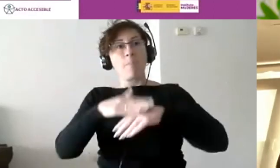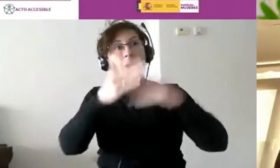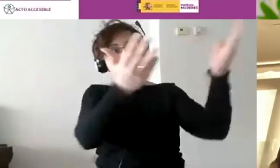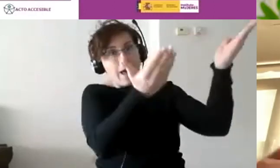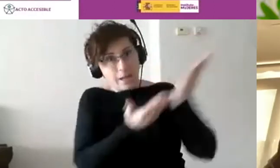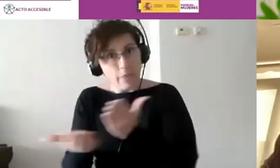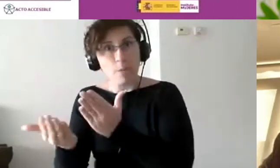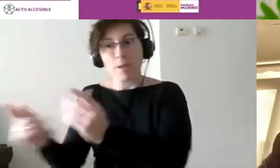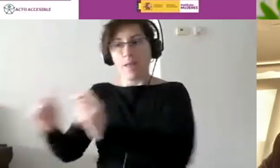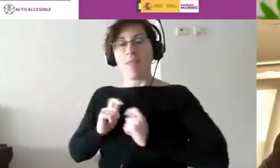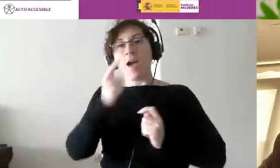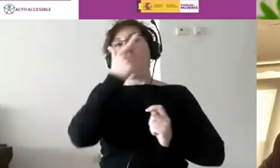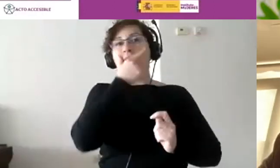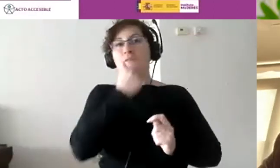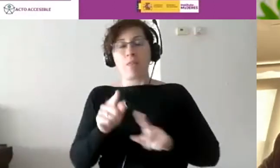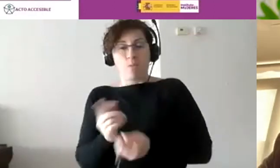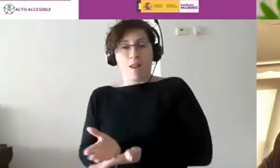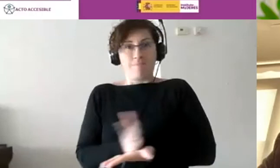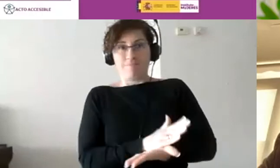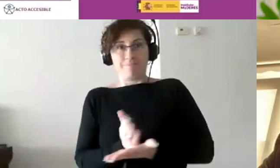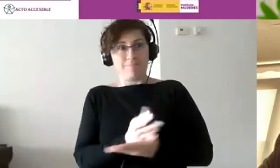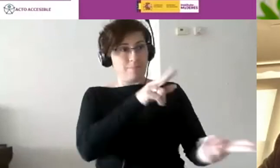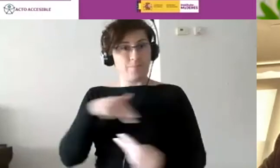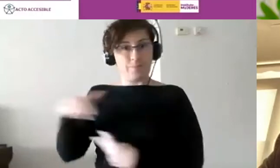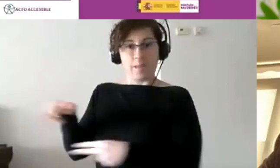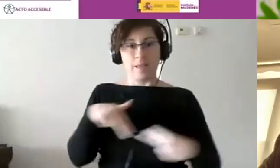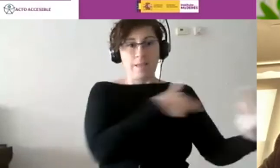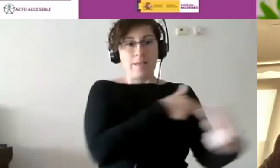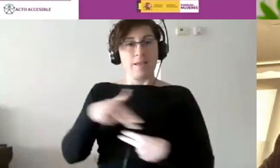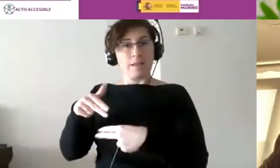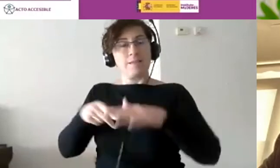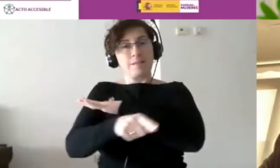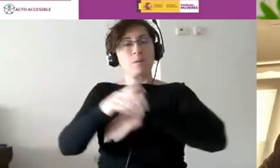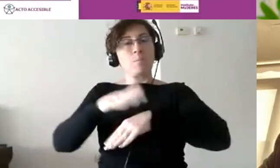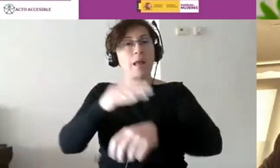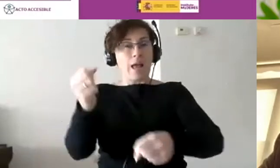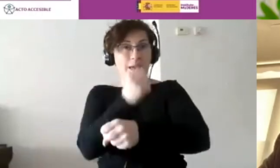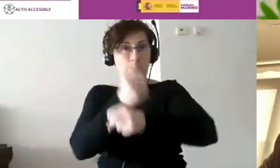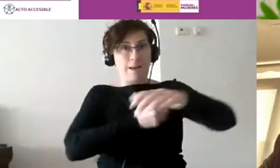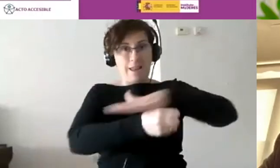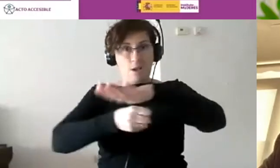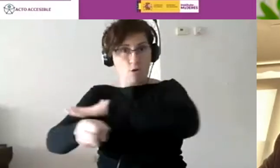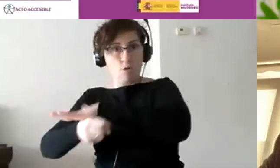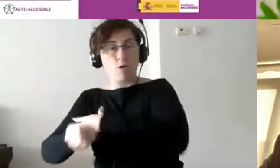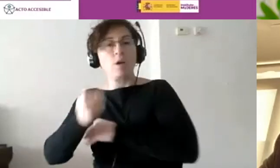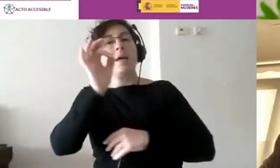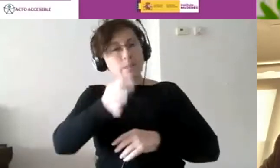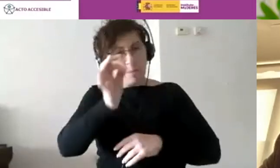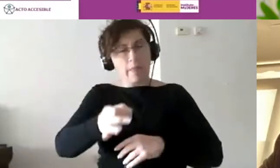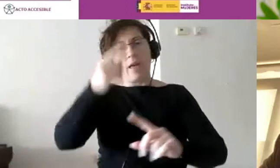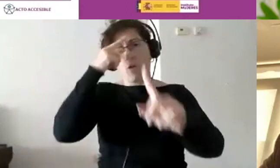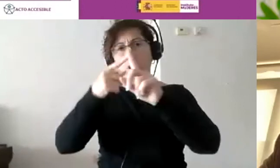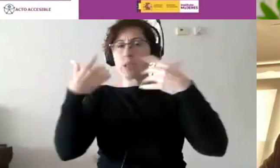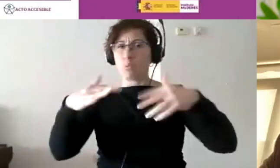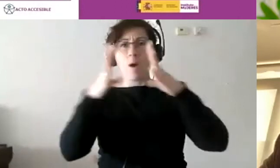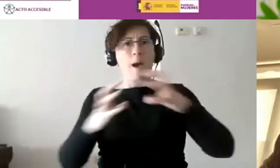disability to welcome the people in Spain who is going to help us for the integration of these